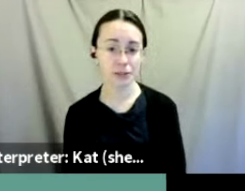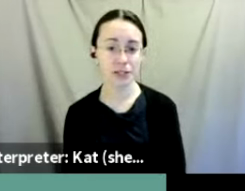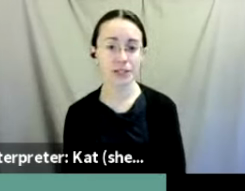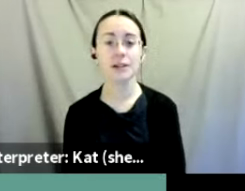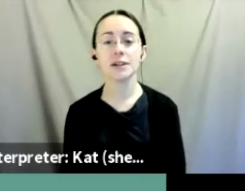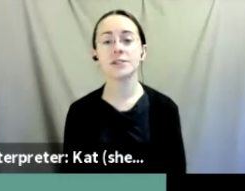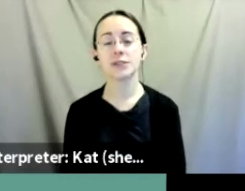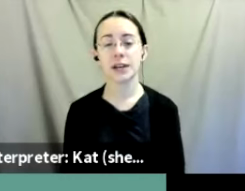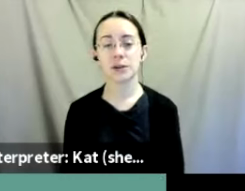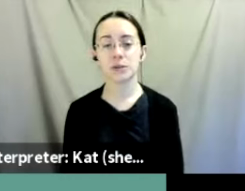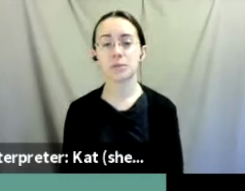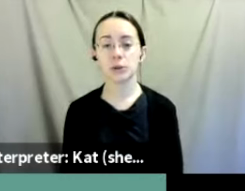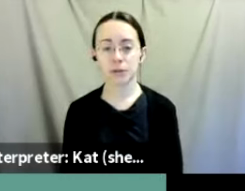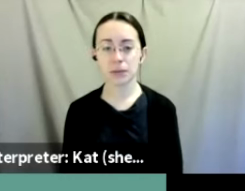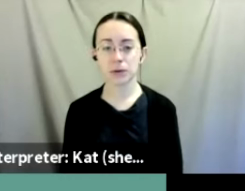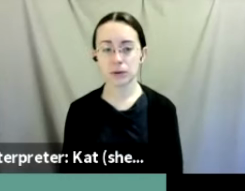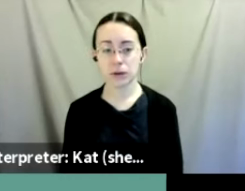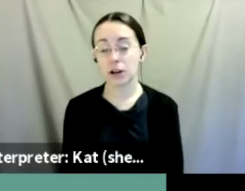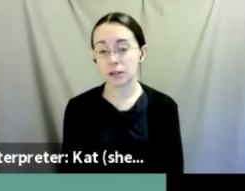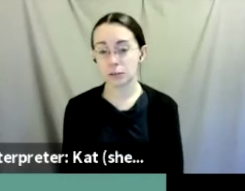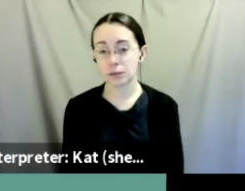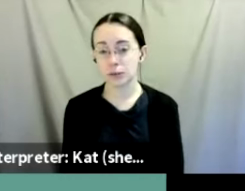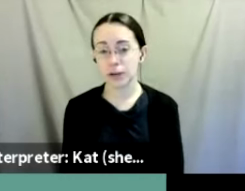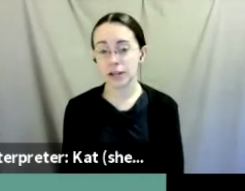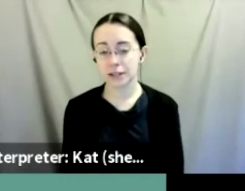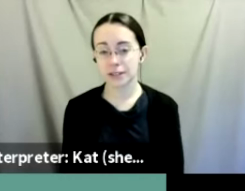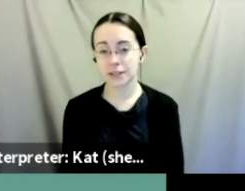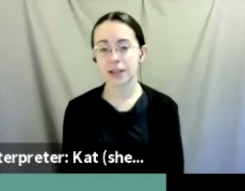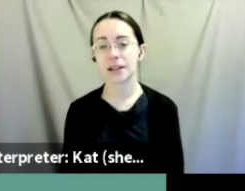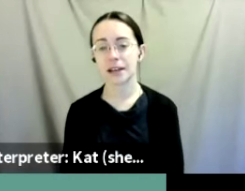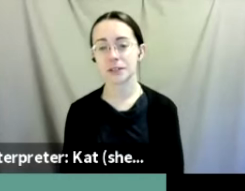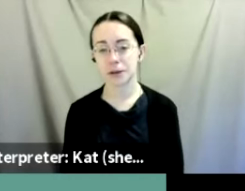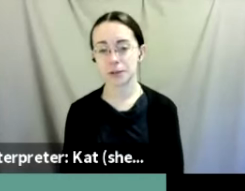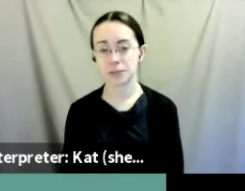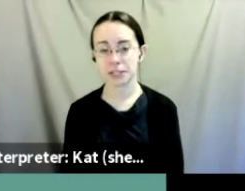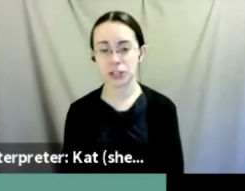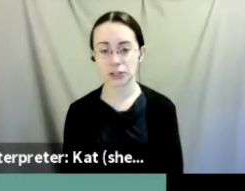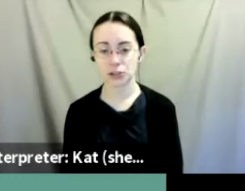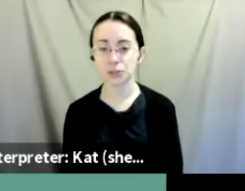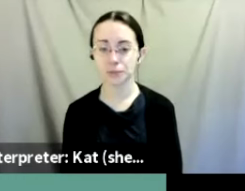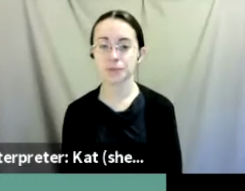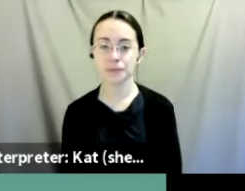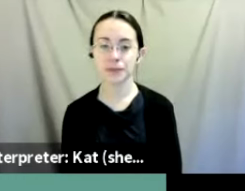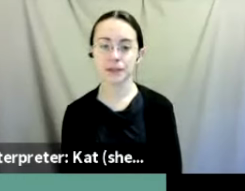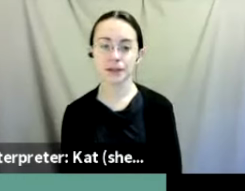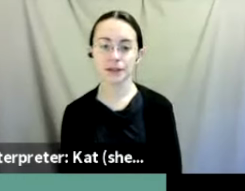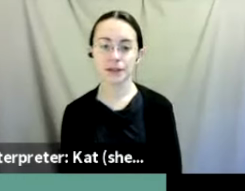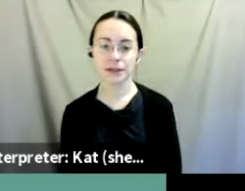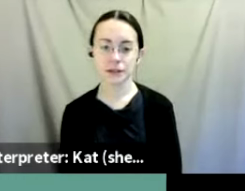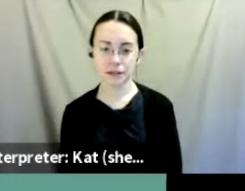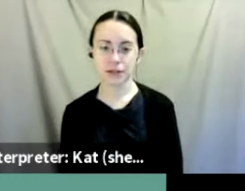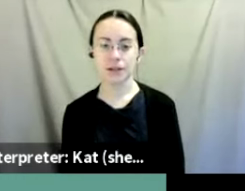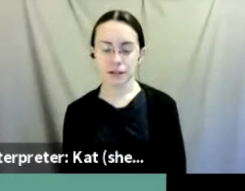a disability. So now more people are recognizing that and having the power to make change.